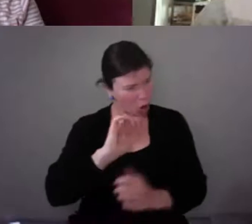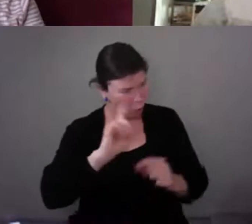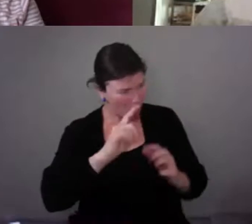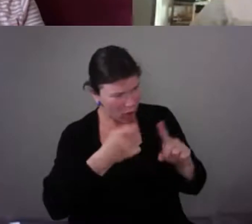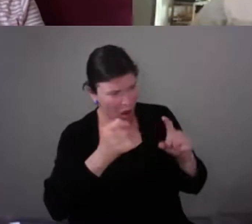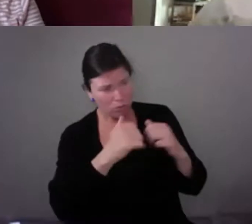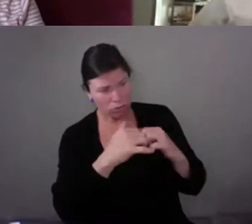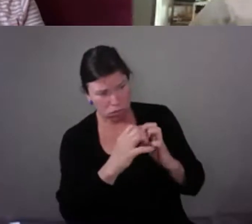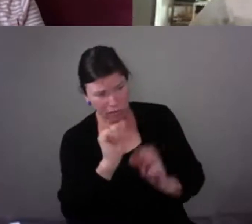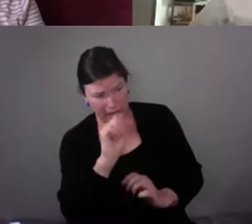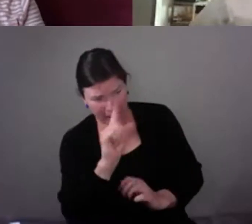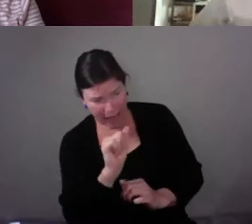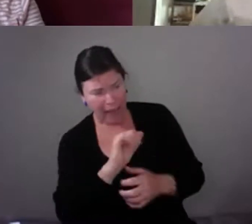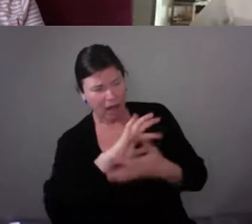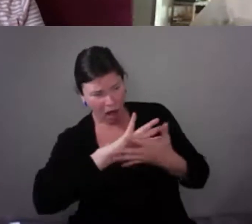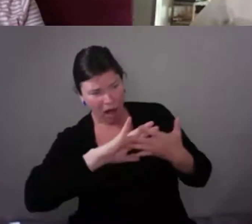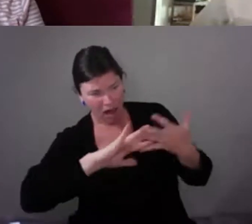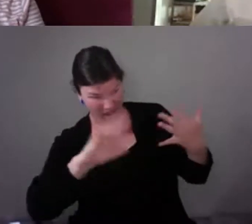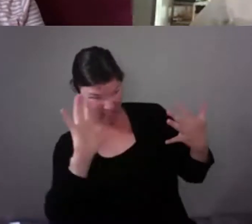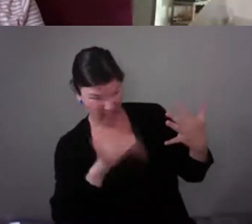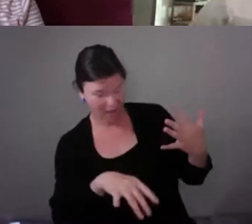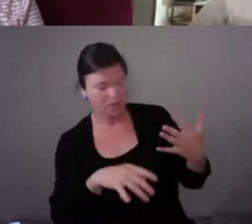is on how to teach